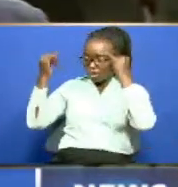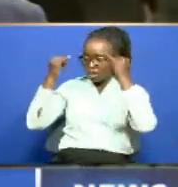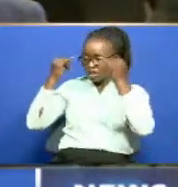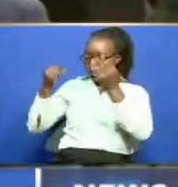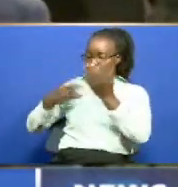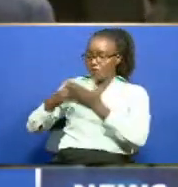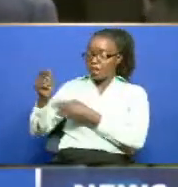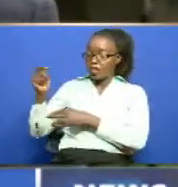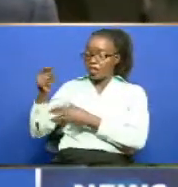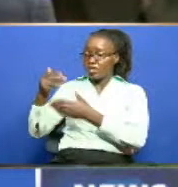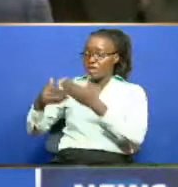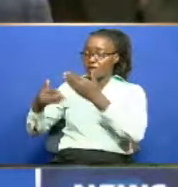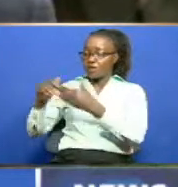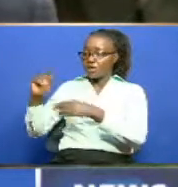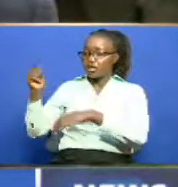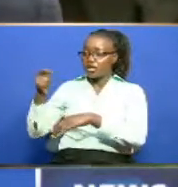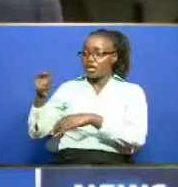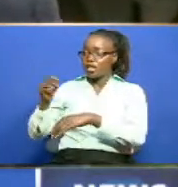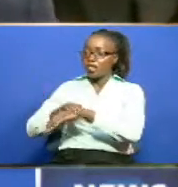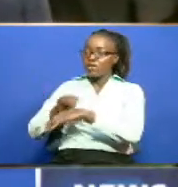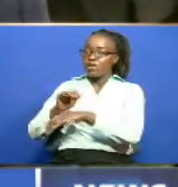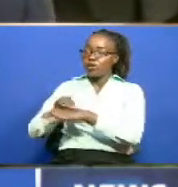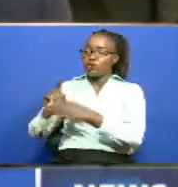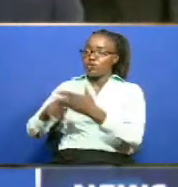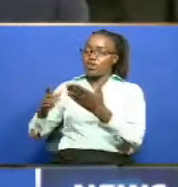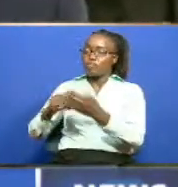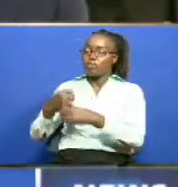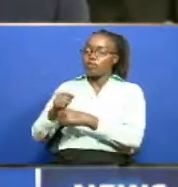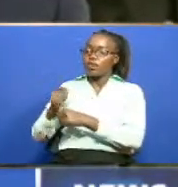is good for whatever we are making in Kenya.